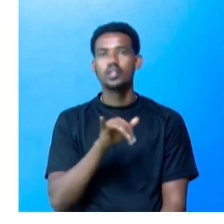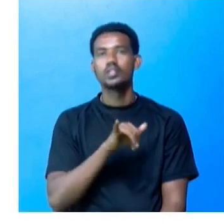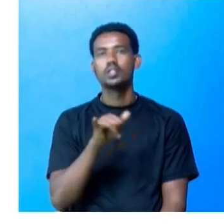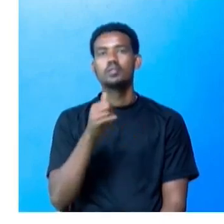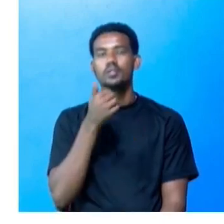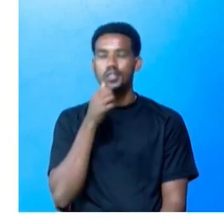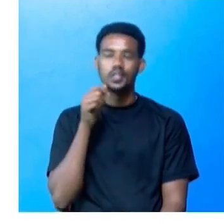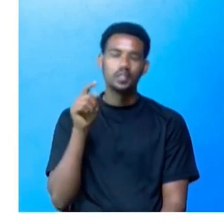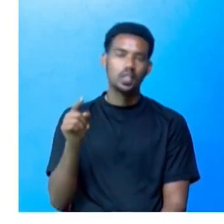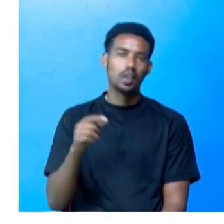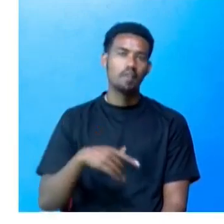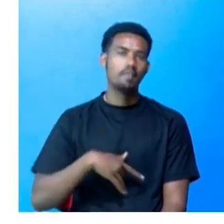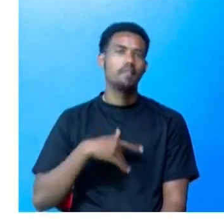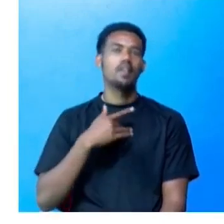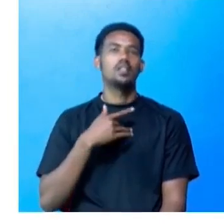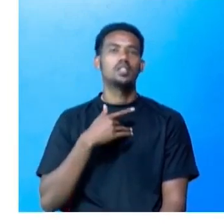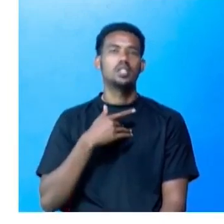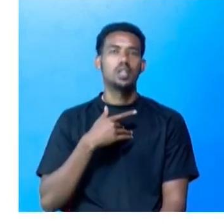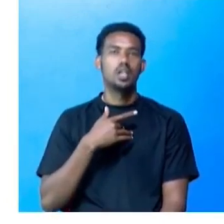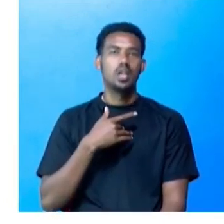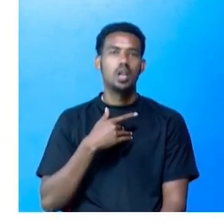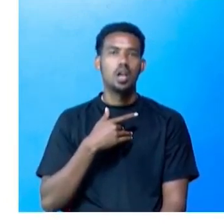she feels